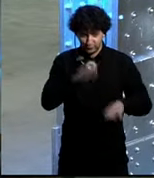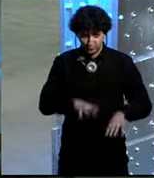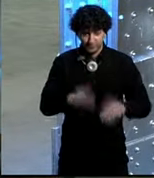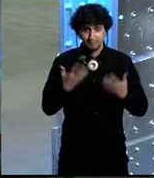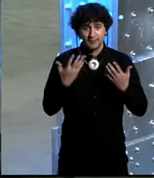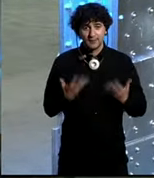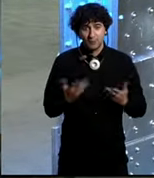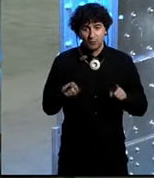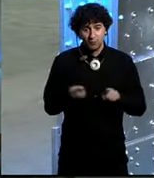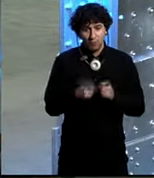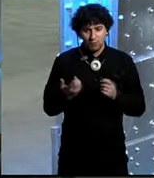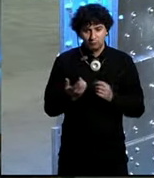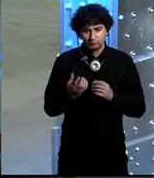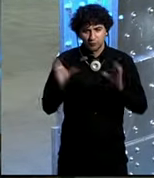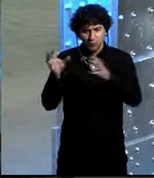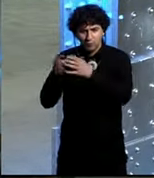history,